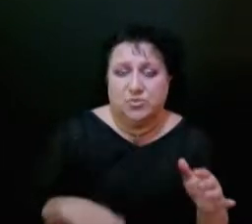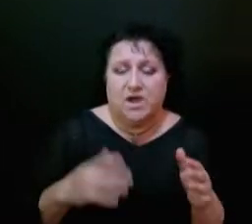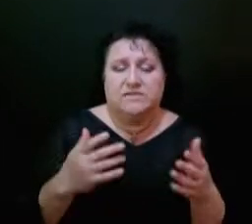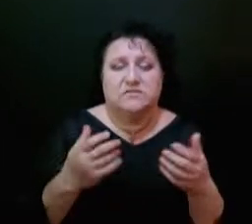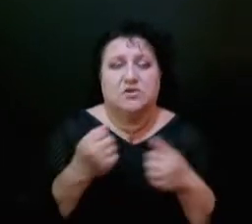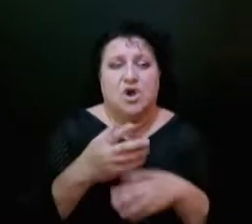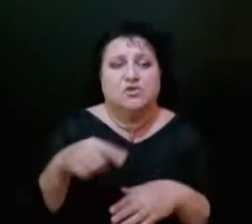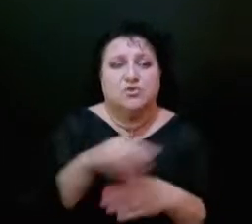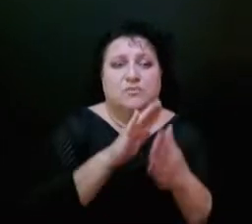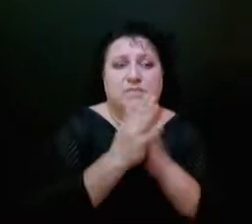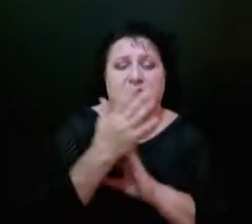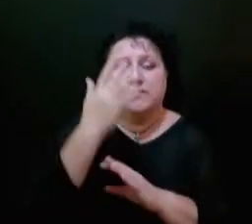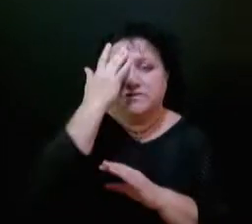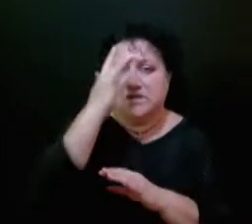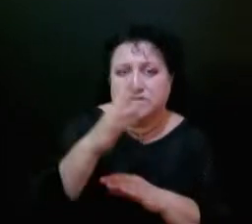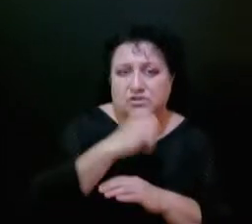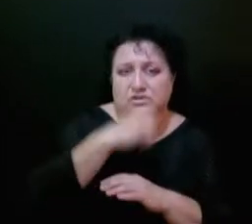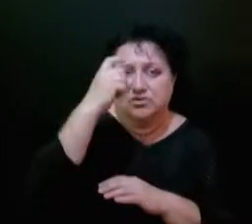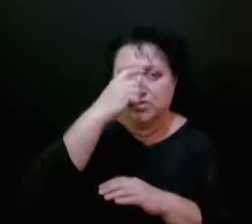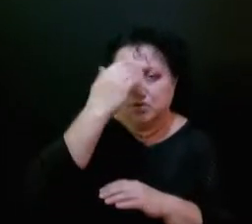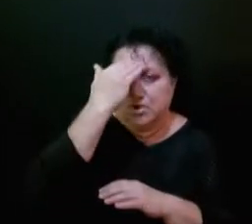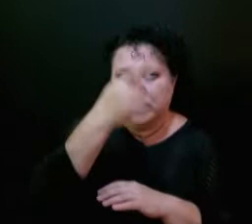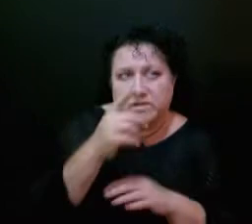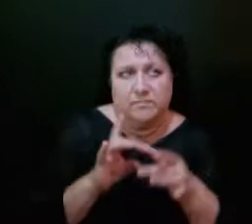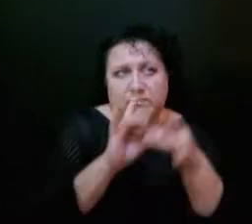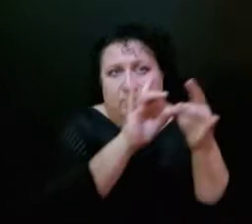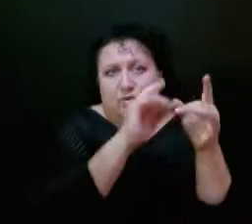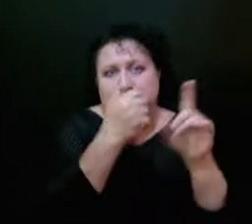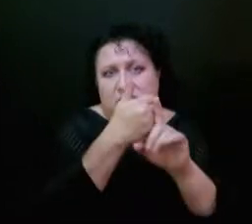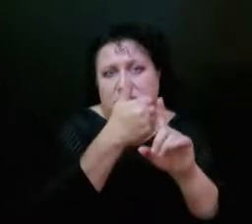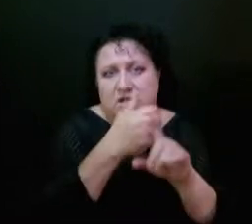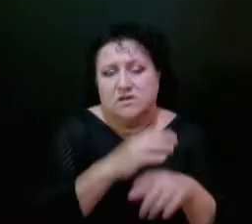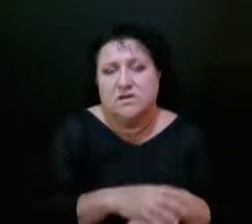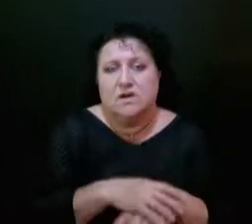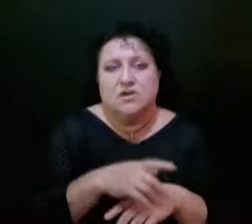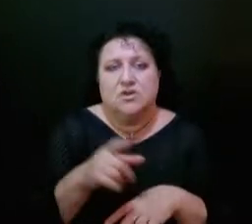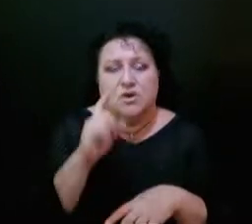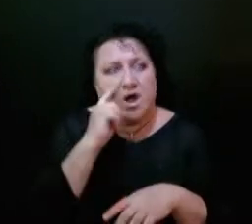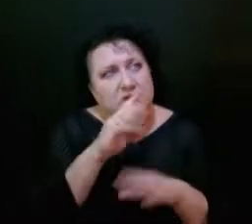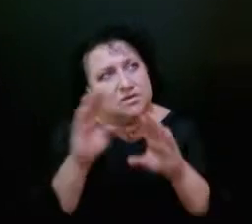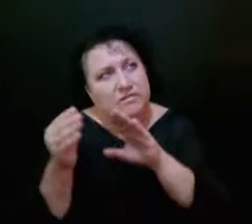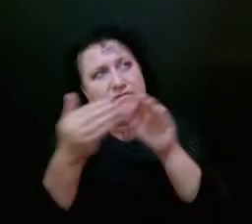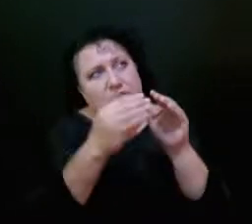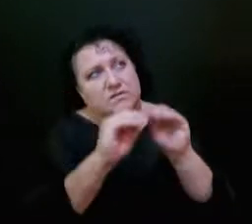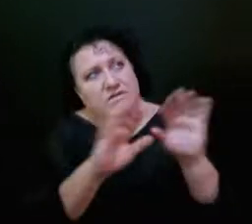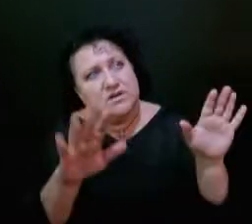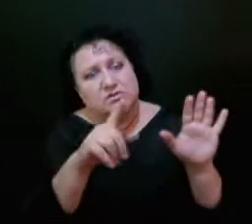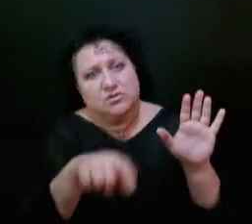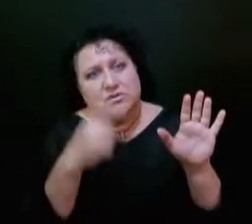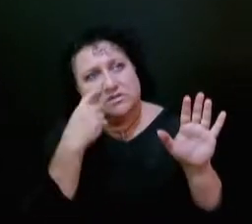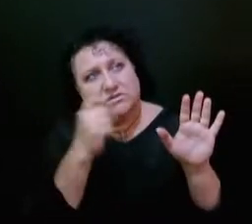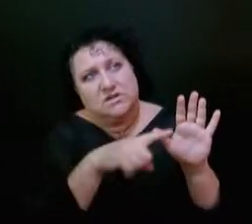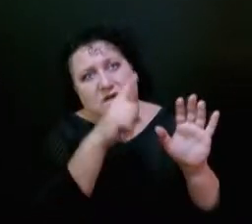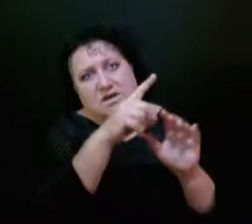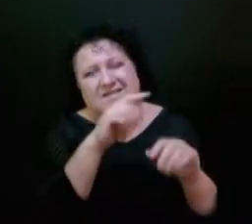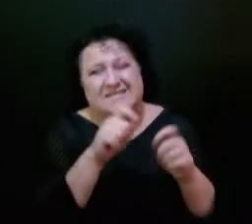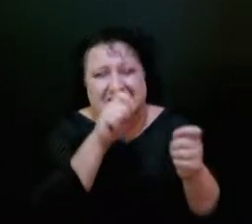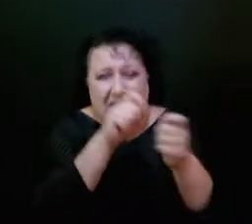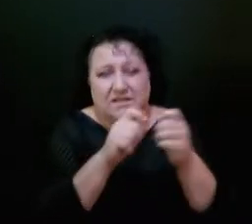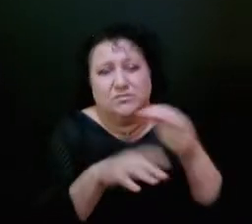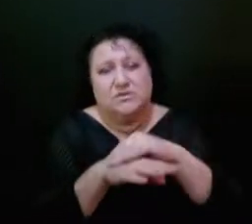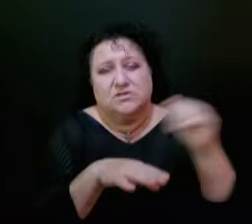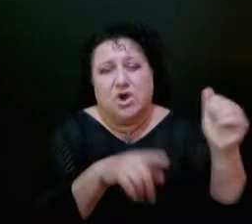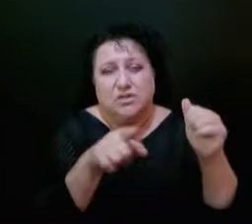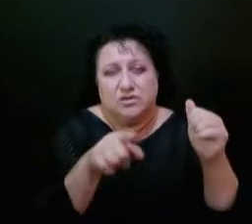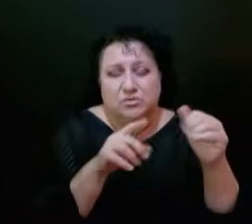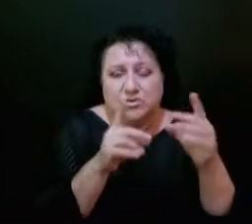intelligent and discerning in knowing him personally. Your eyes focused and clear so that you can see exactly what he is calling you to do. You